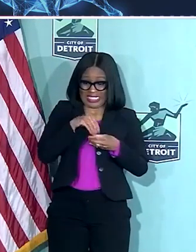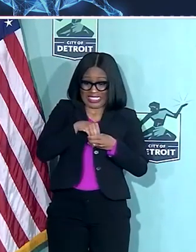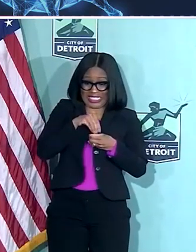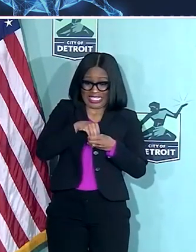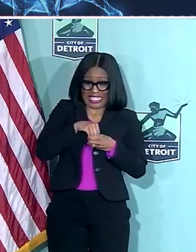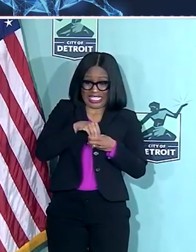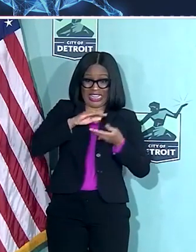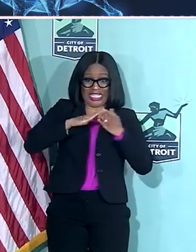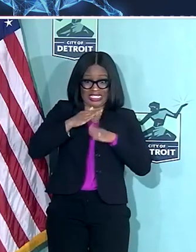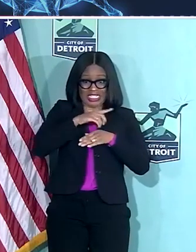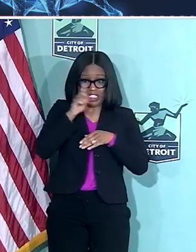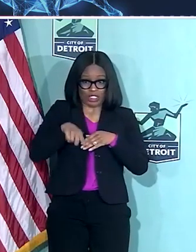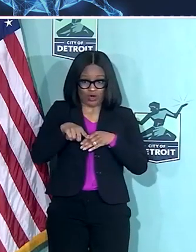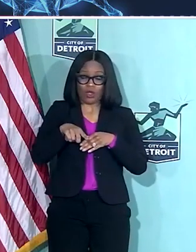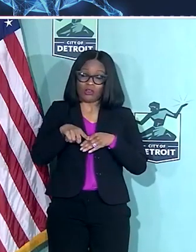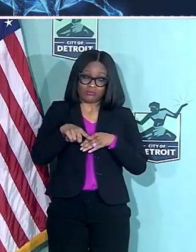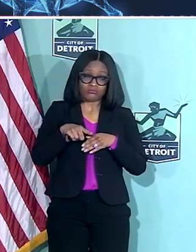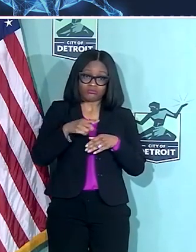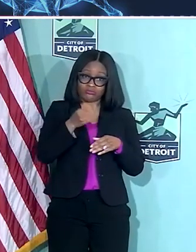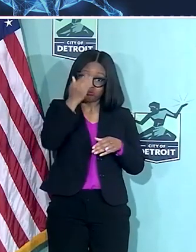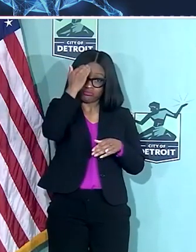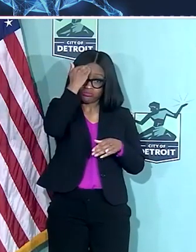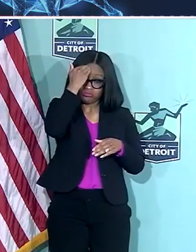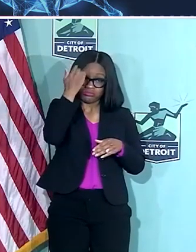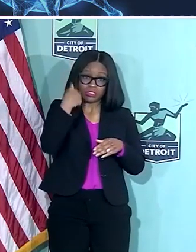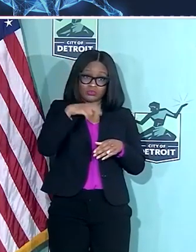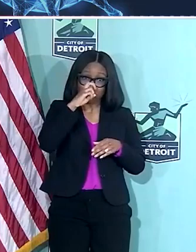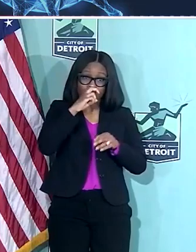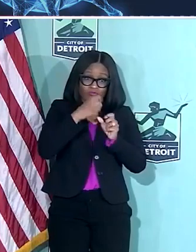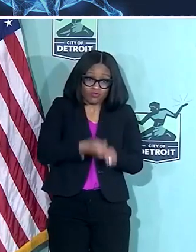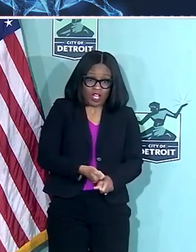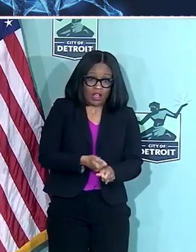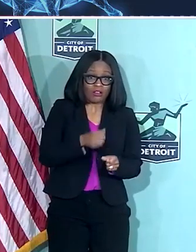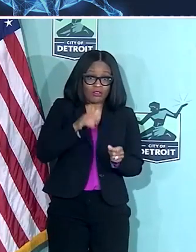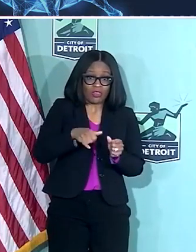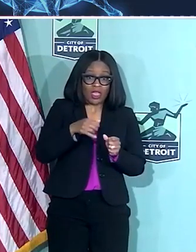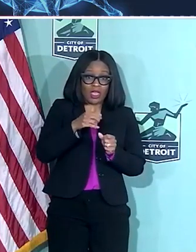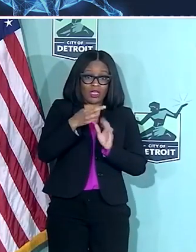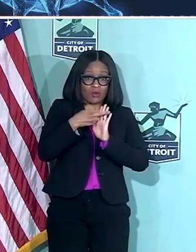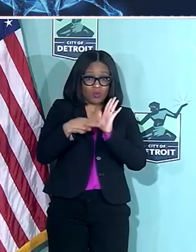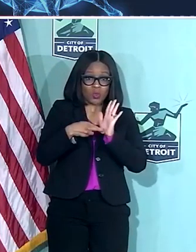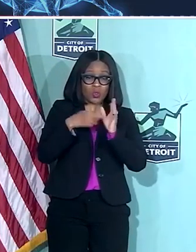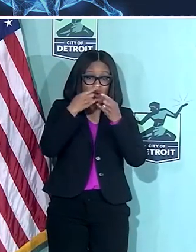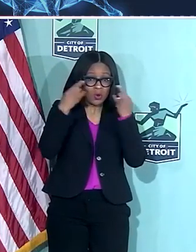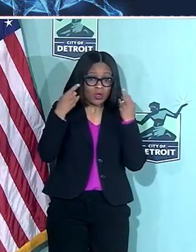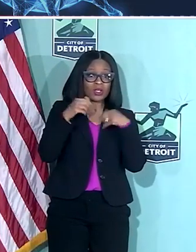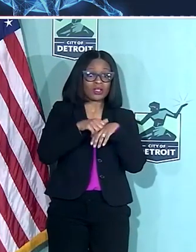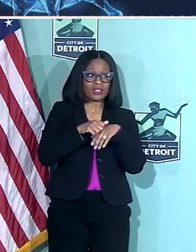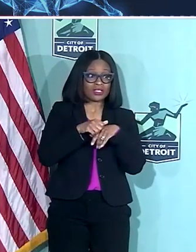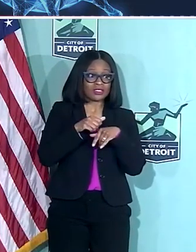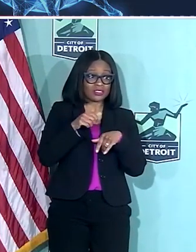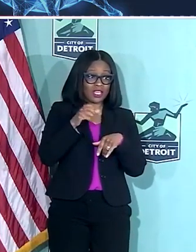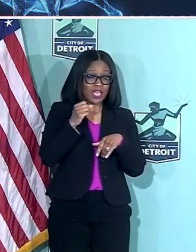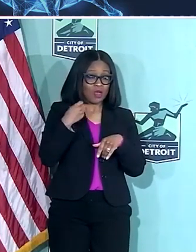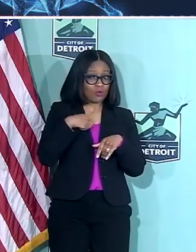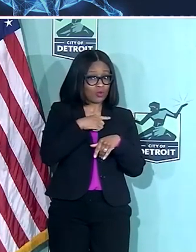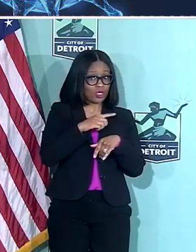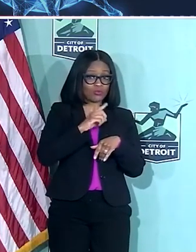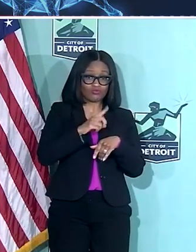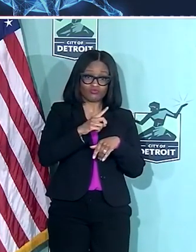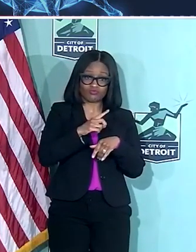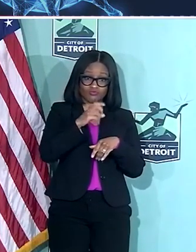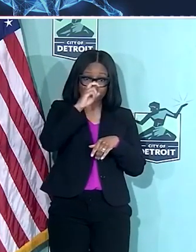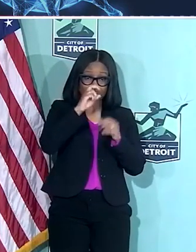extremely conscious of the African American fatality rate from COVID-19, and we are going to be vigorous about enforcing this.